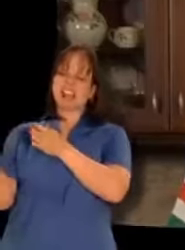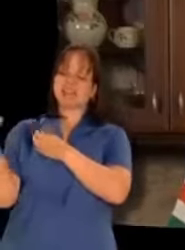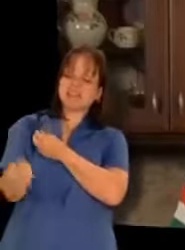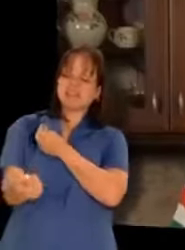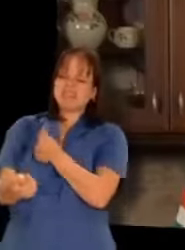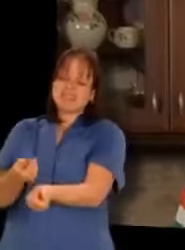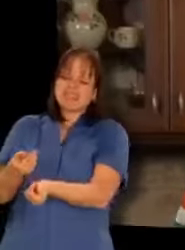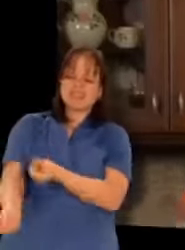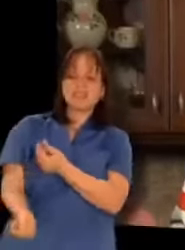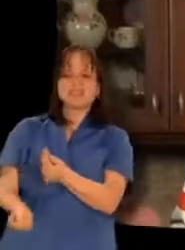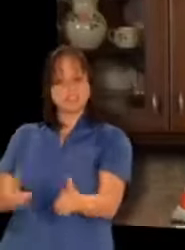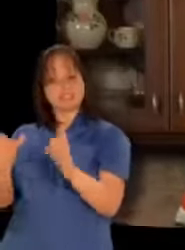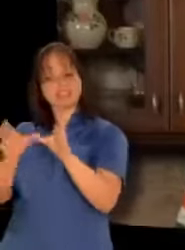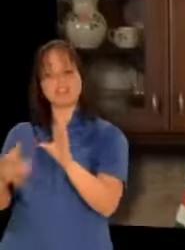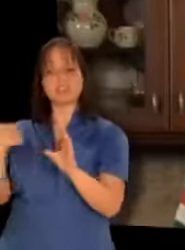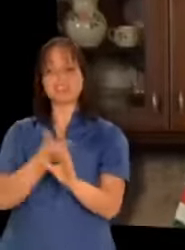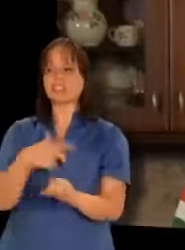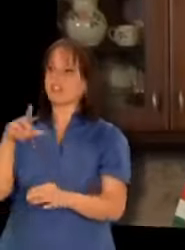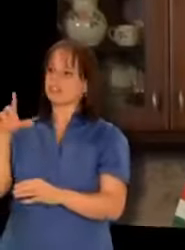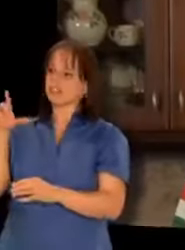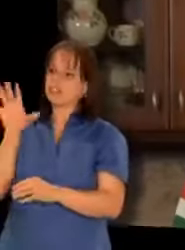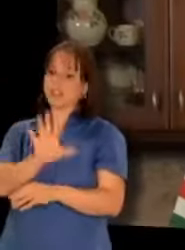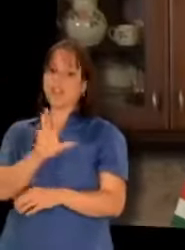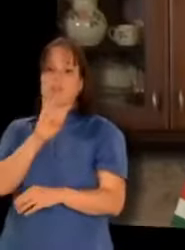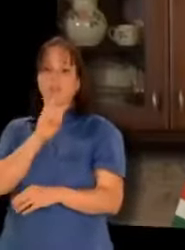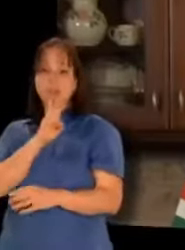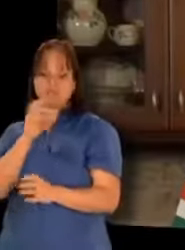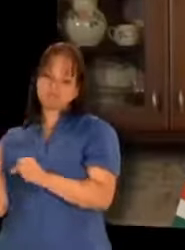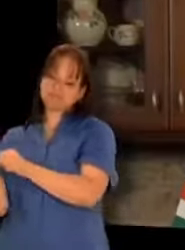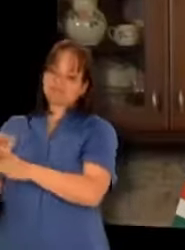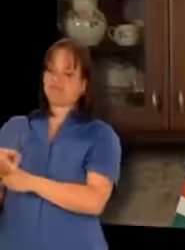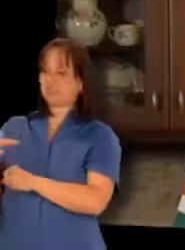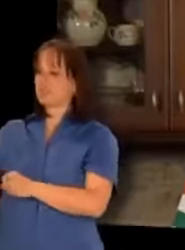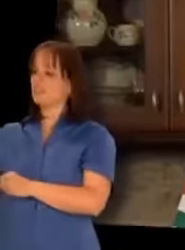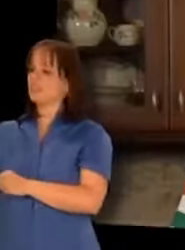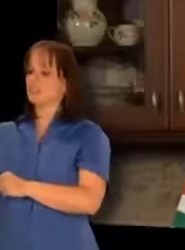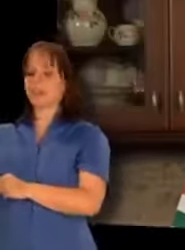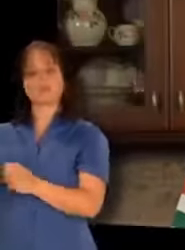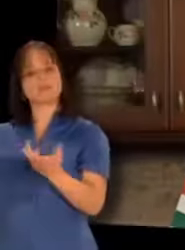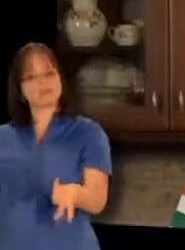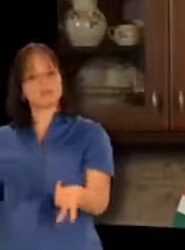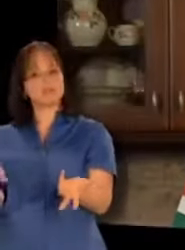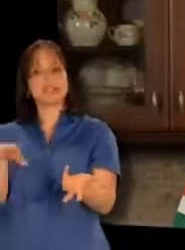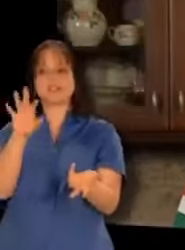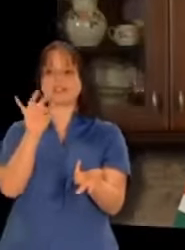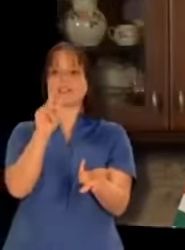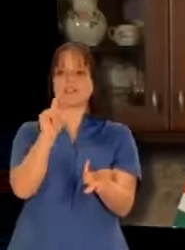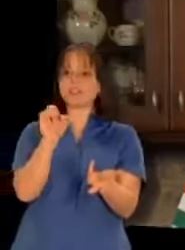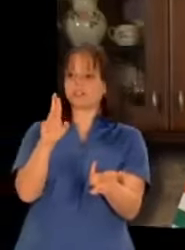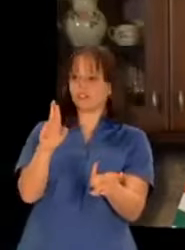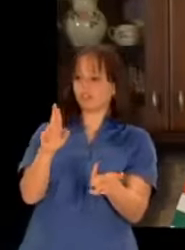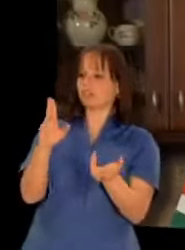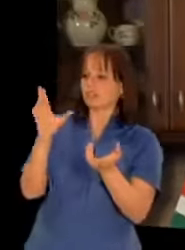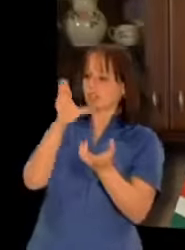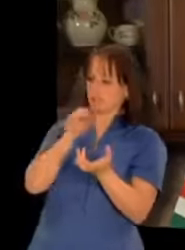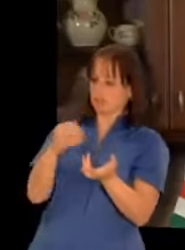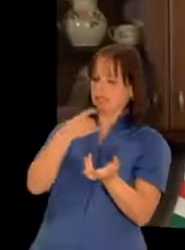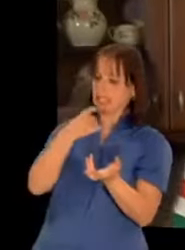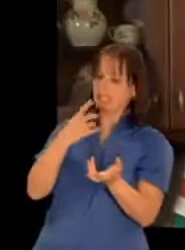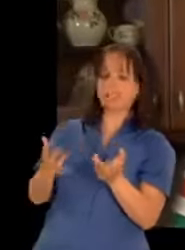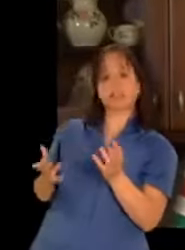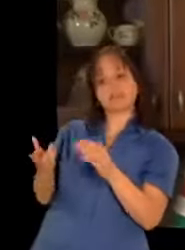convince us that their water is better than tap. The filter companies tell us that their filters can improve the taste of your tap